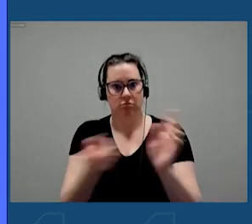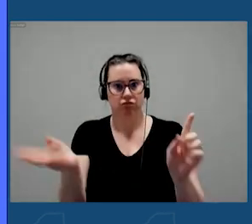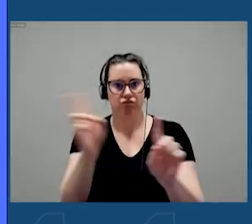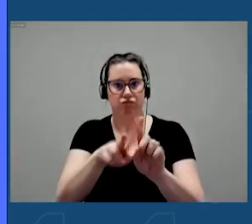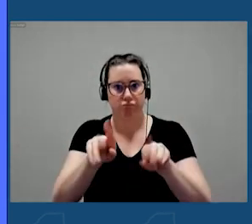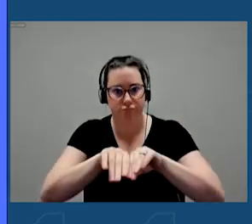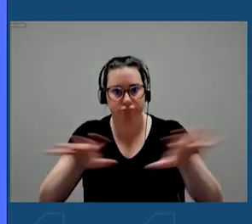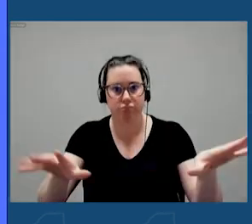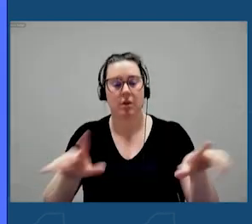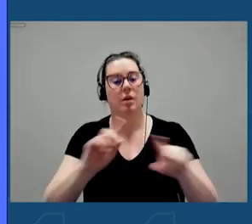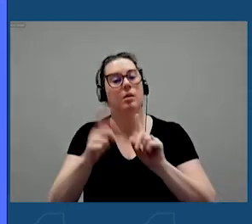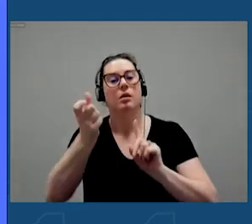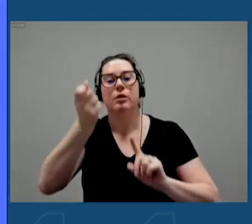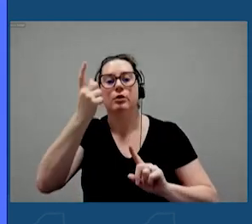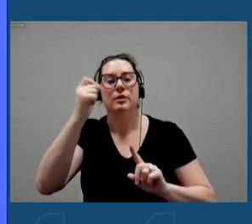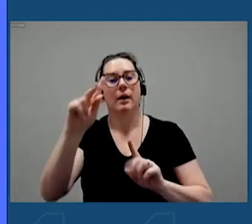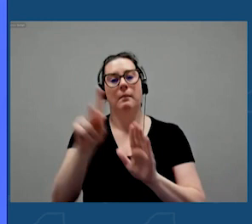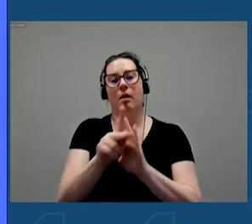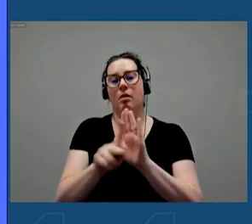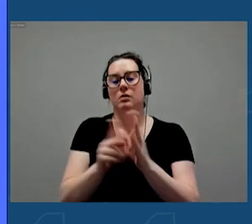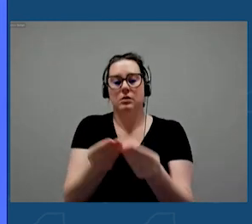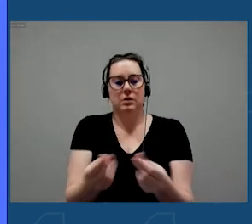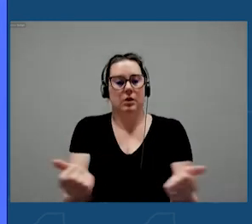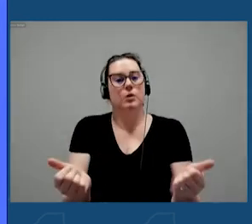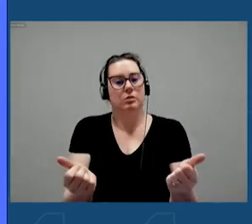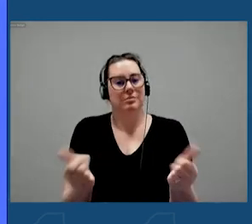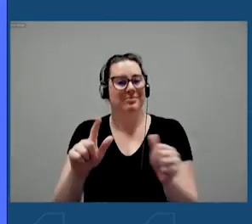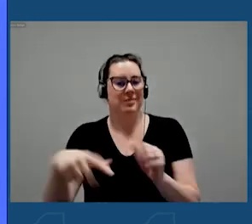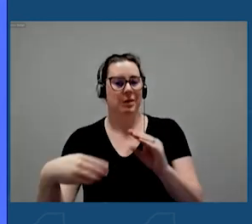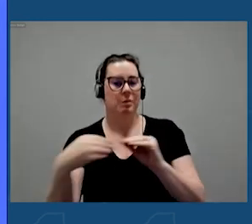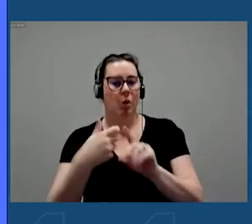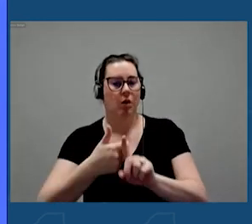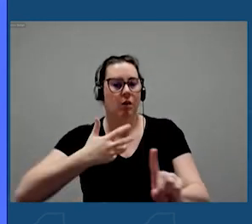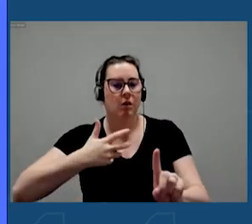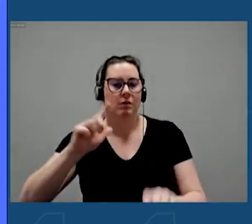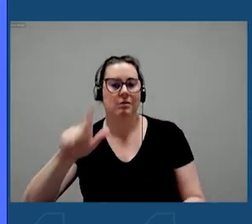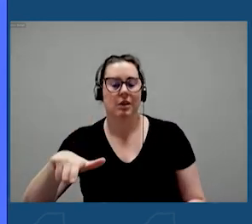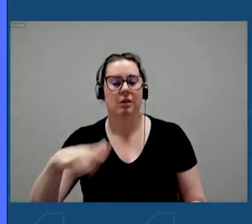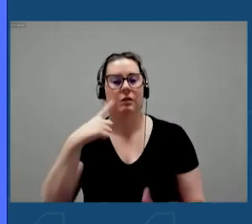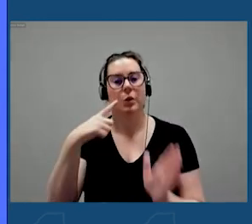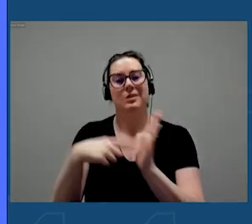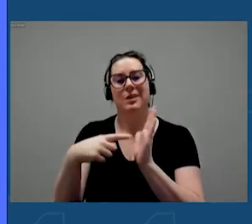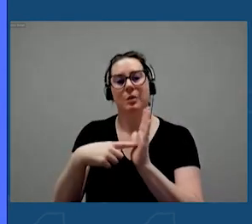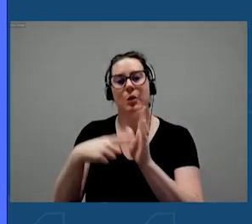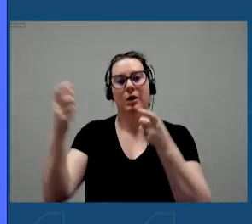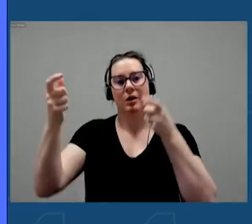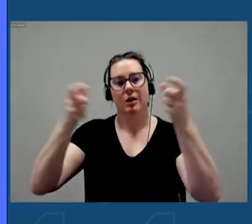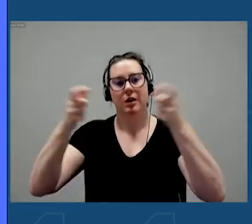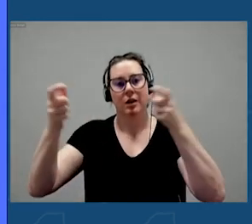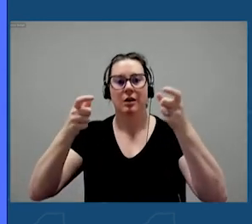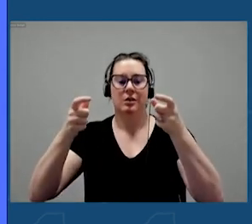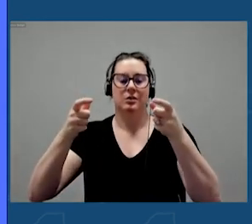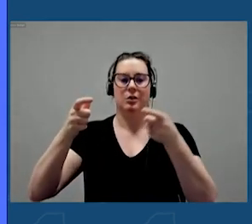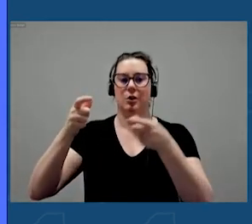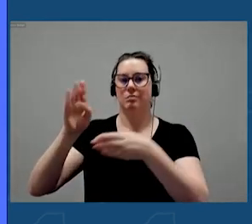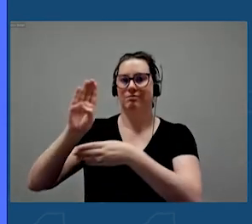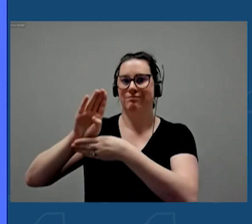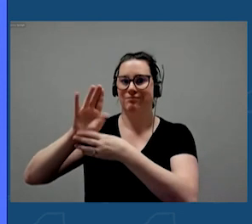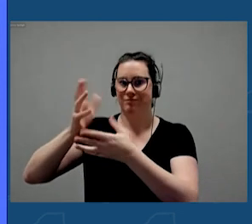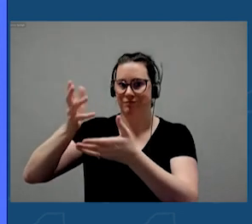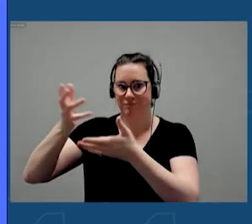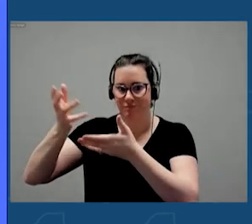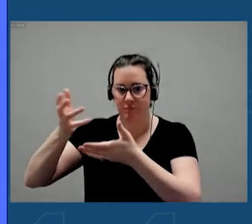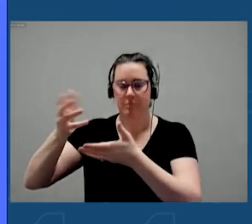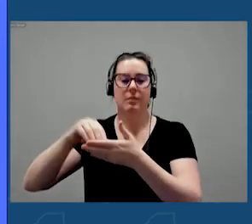addition to policy solutions, sometimes we need solutions for our administrative bureaucracy in our states. In